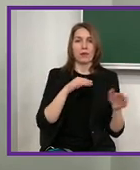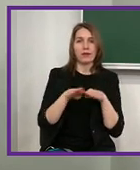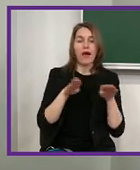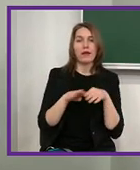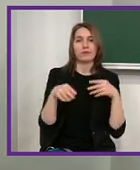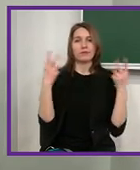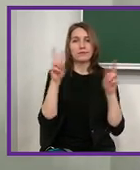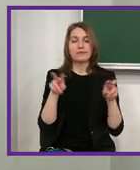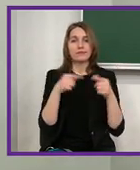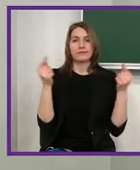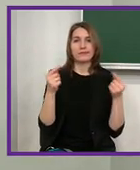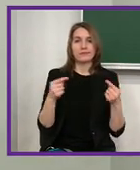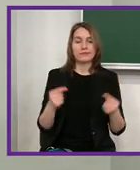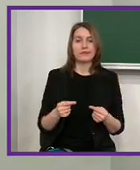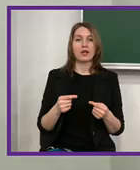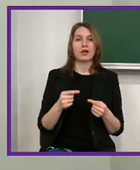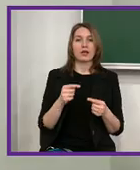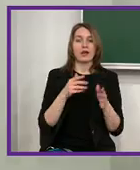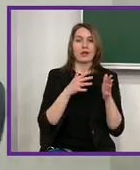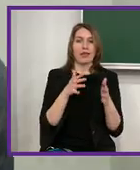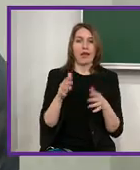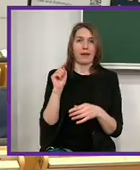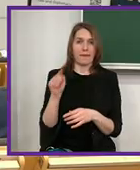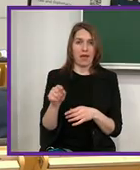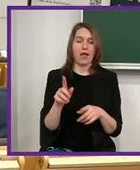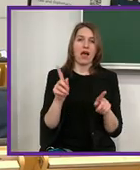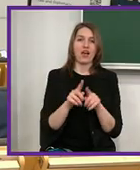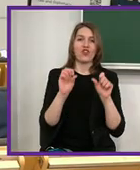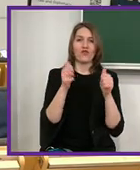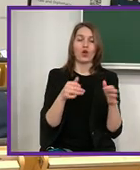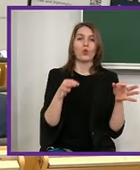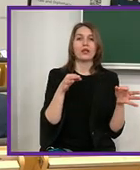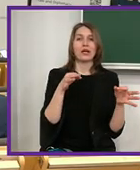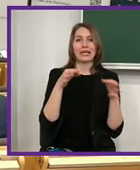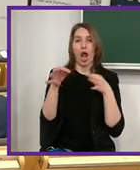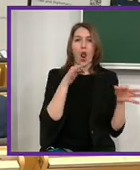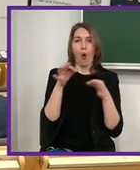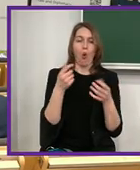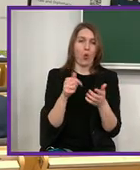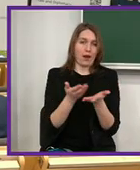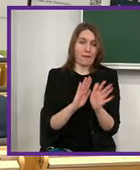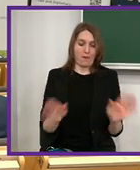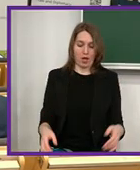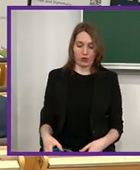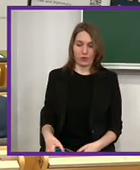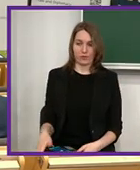So I probably run over my time, so I'll stop there. Thank you.